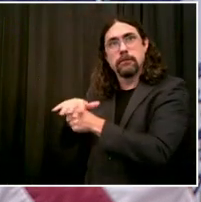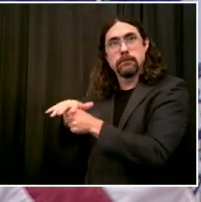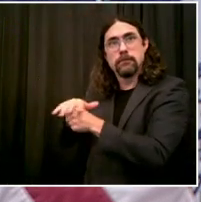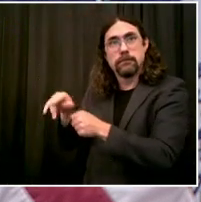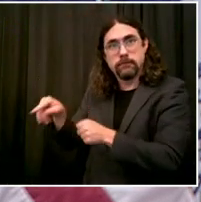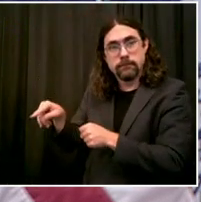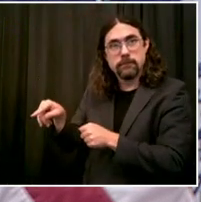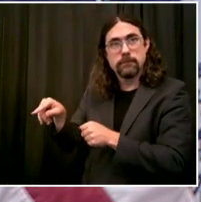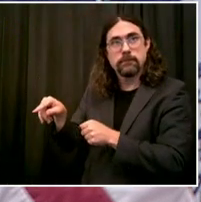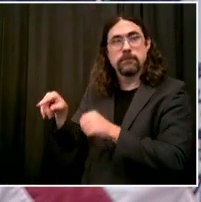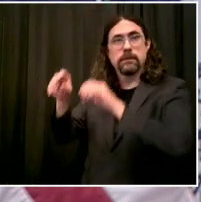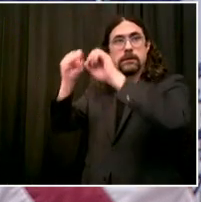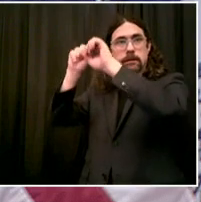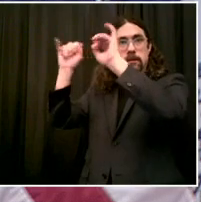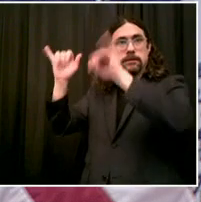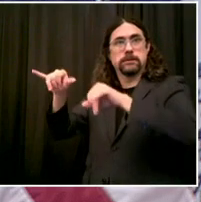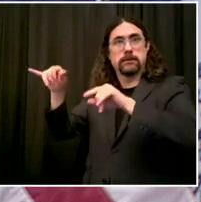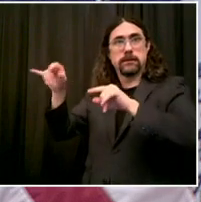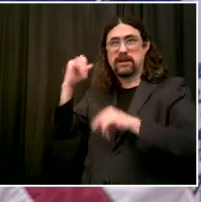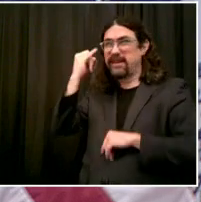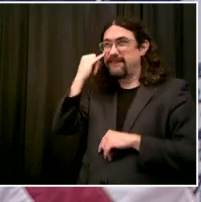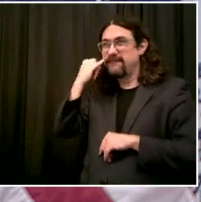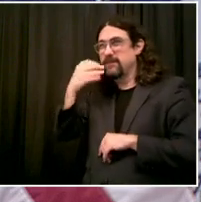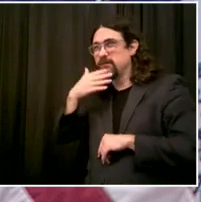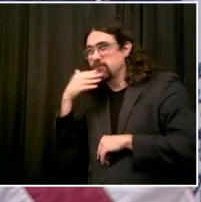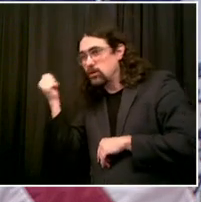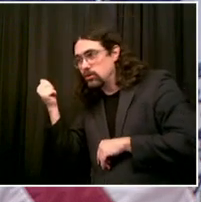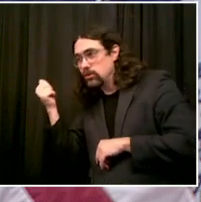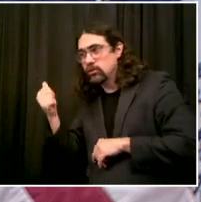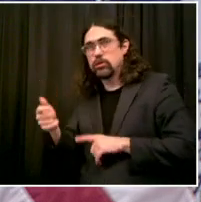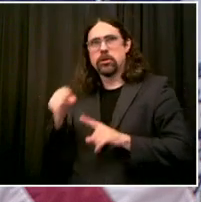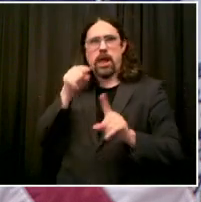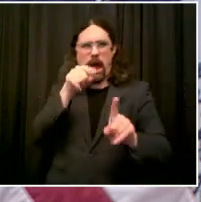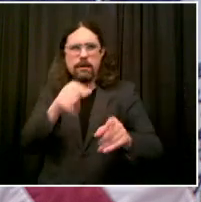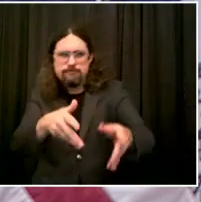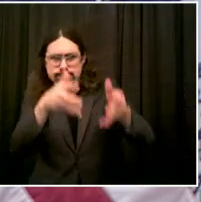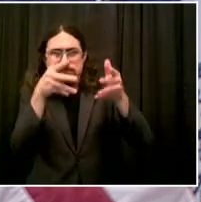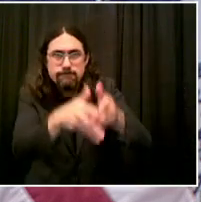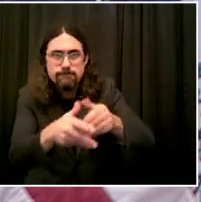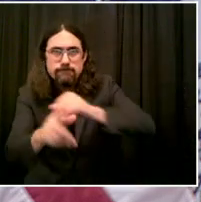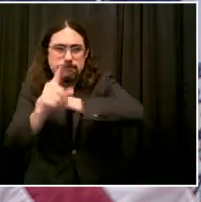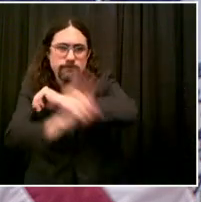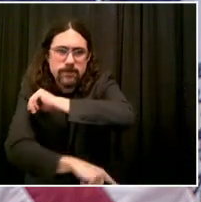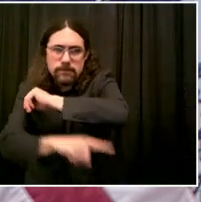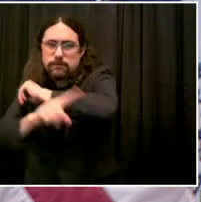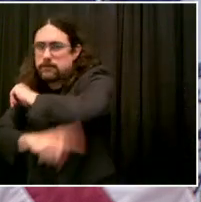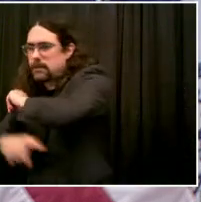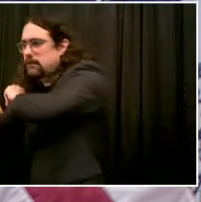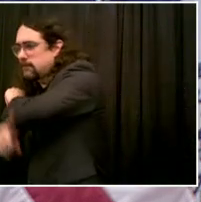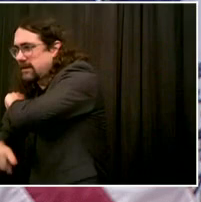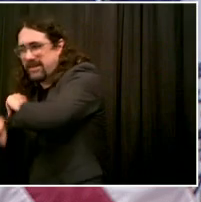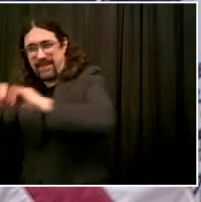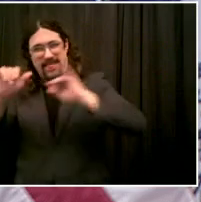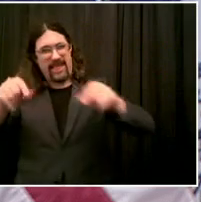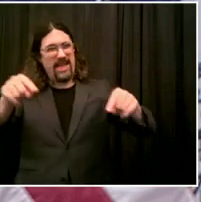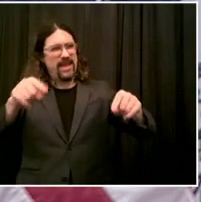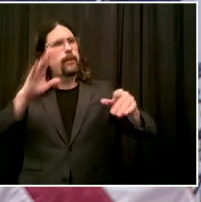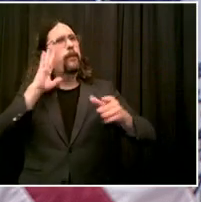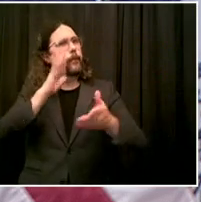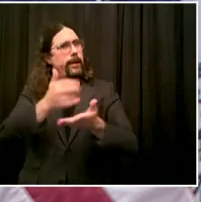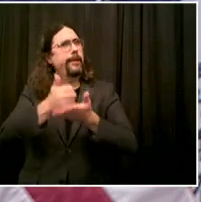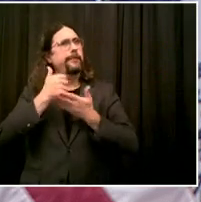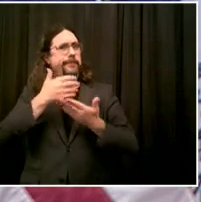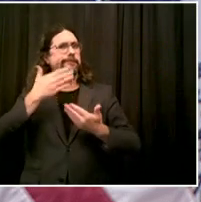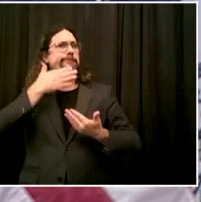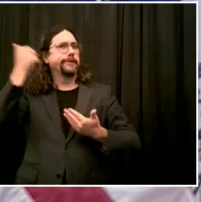the streets and protect everyday New Yorkers. There are too many shootings right now, Yoav. I do not like what I see. We have to